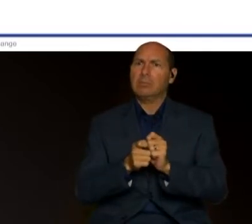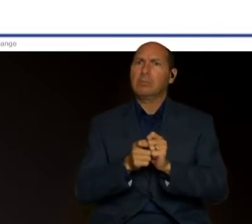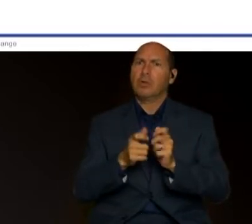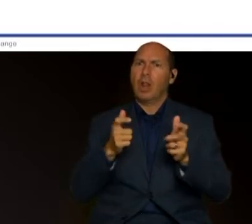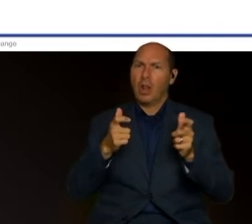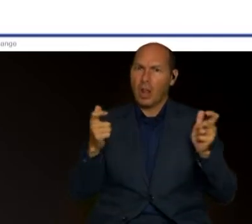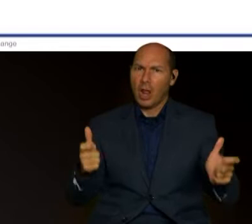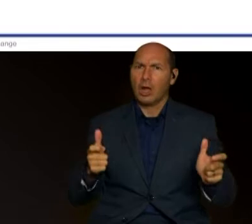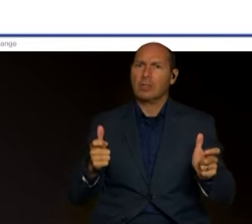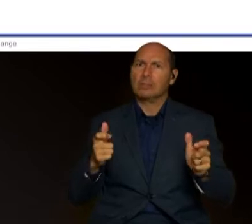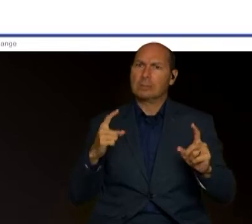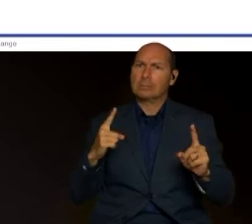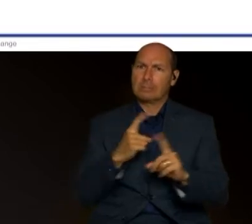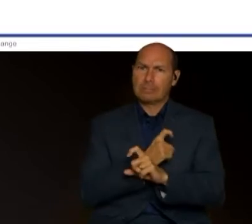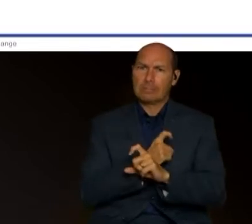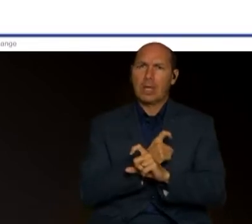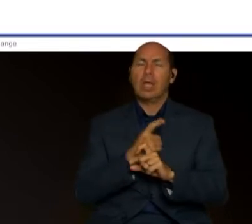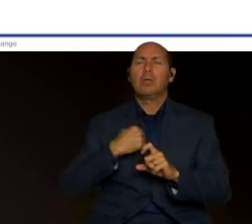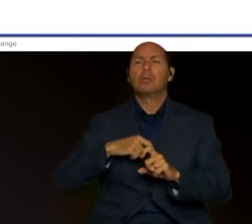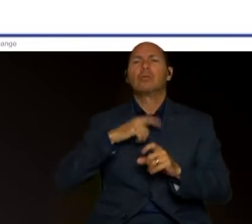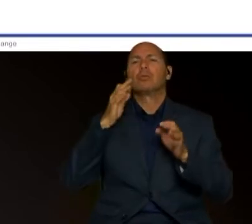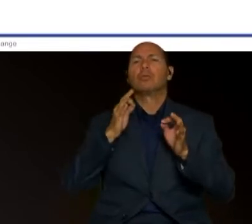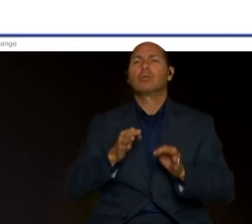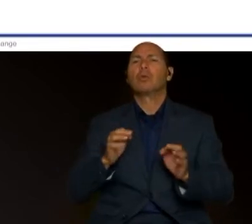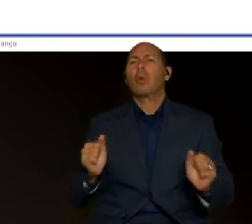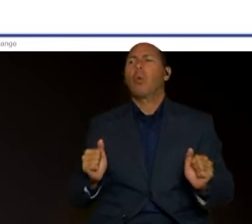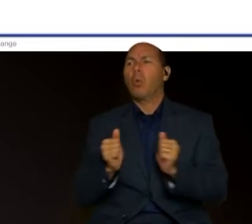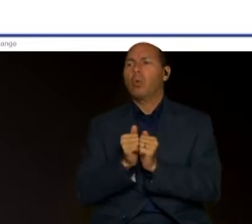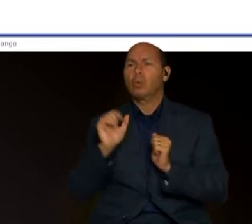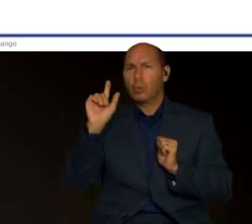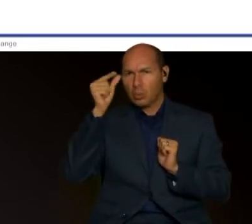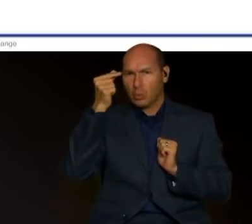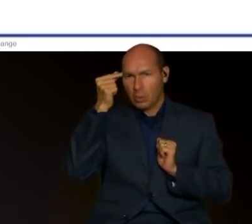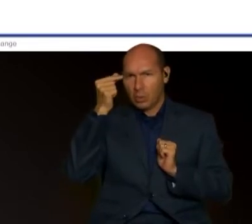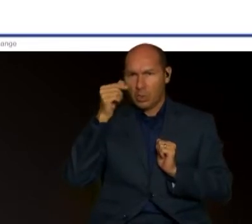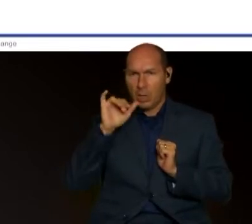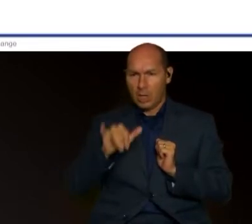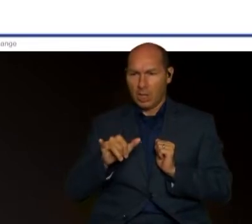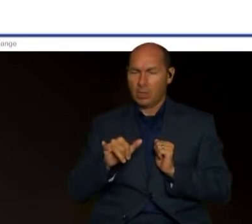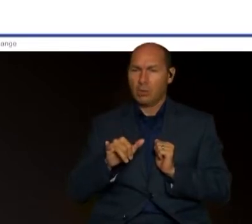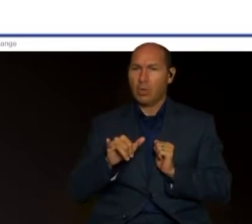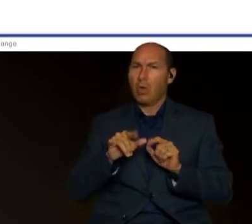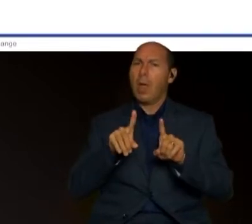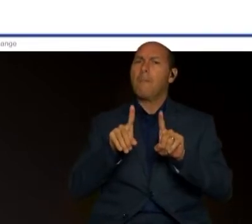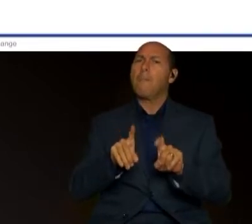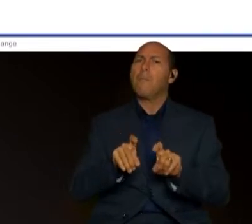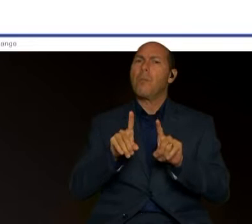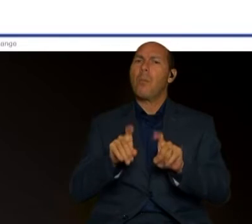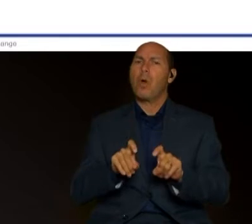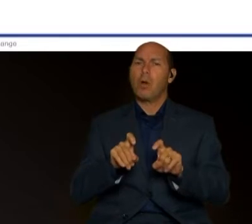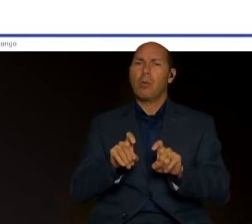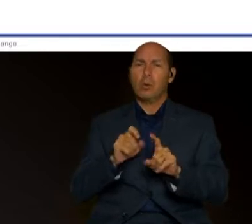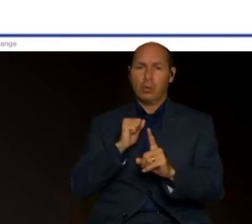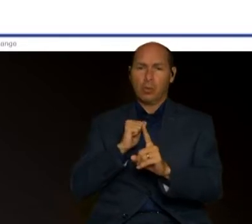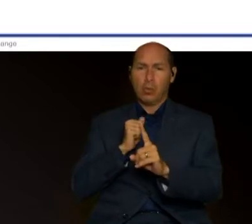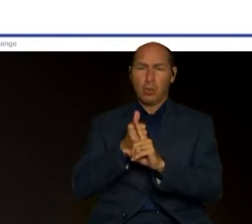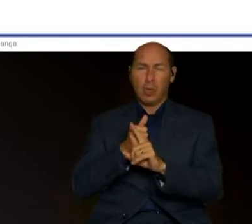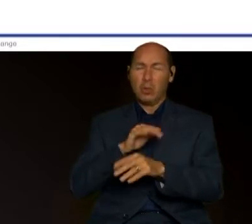complex, and that is why it was decided together with the government to do this as a pilot program. Let's not do this, you